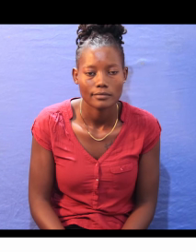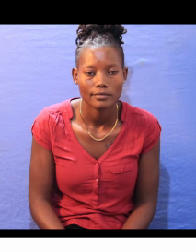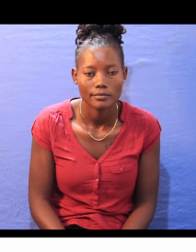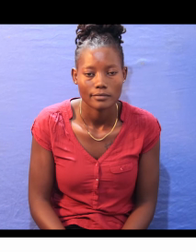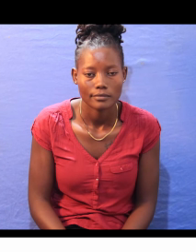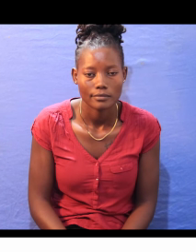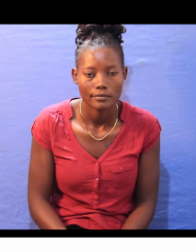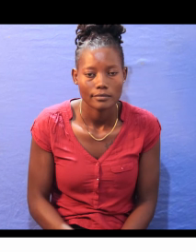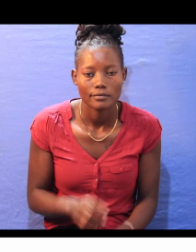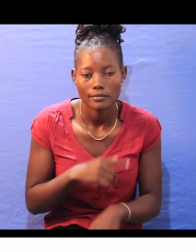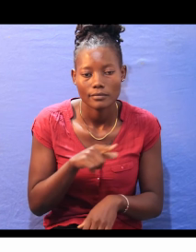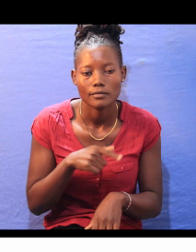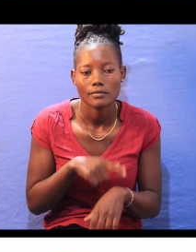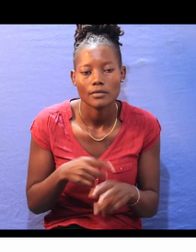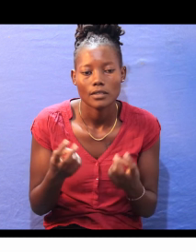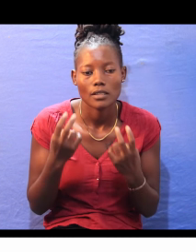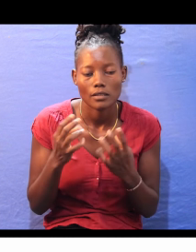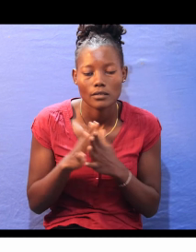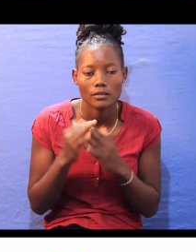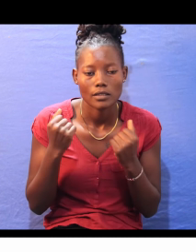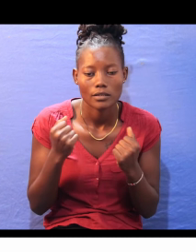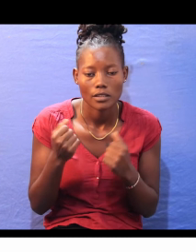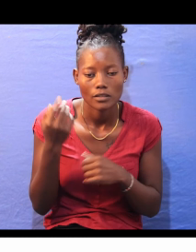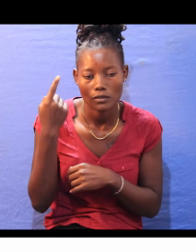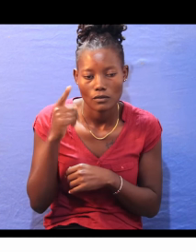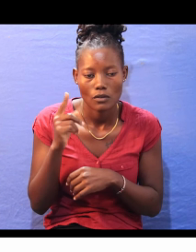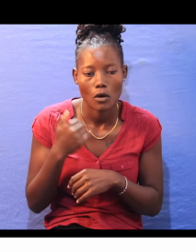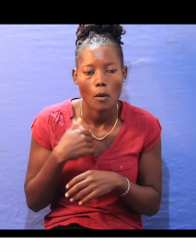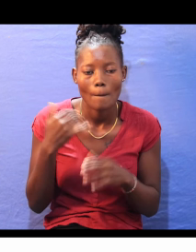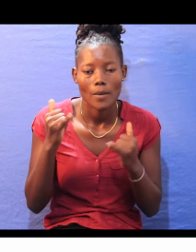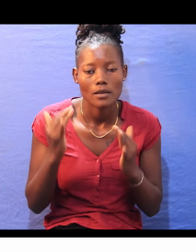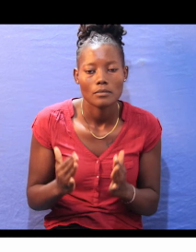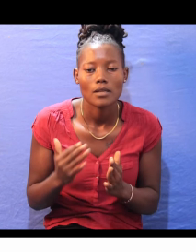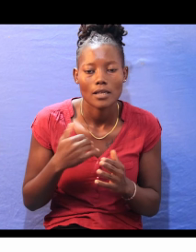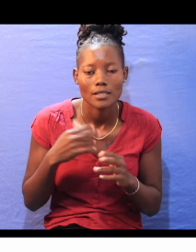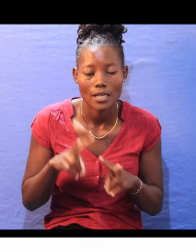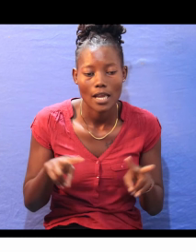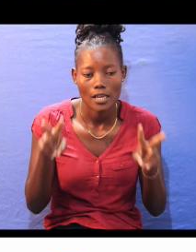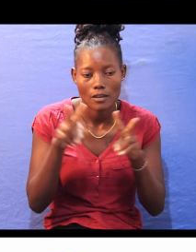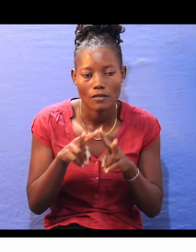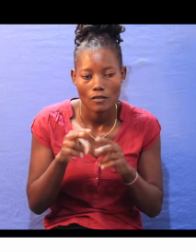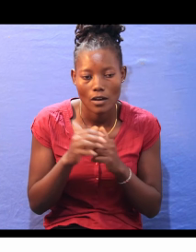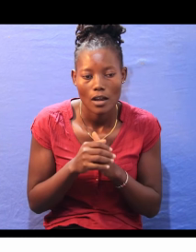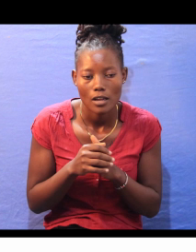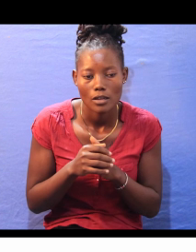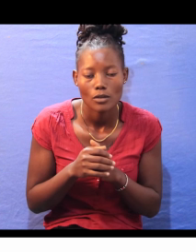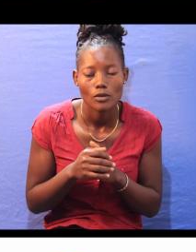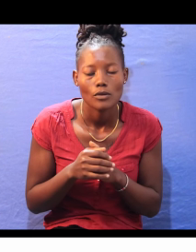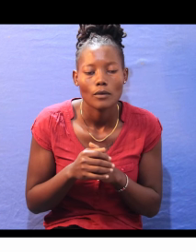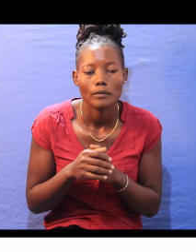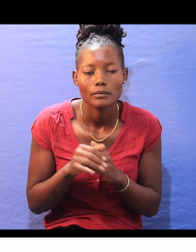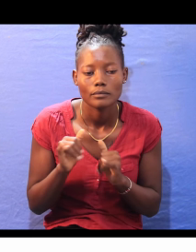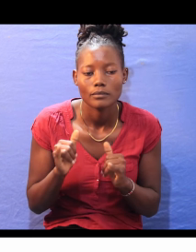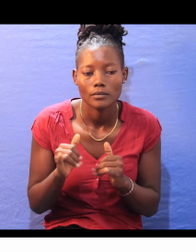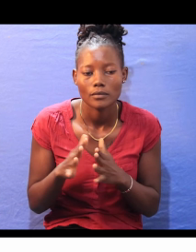When I look at strength for my athletes, I'm always evaluating them along the force velocity curve